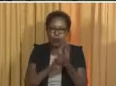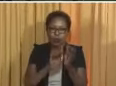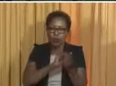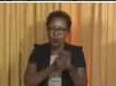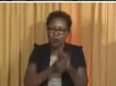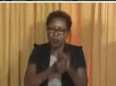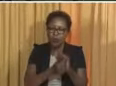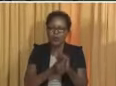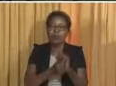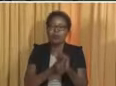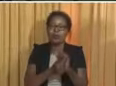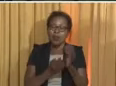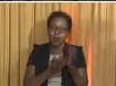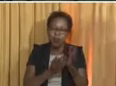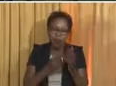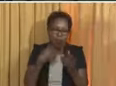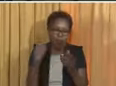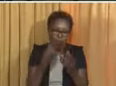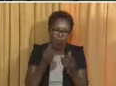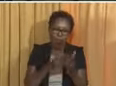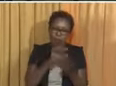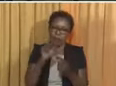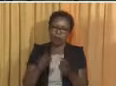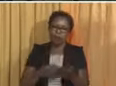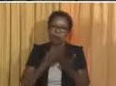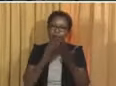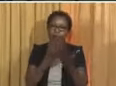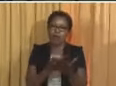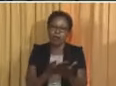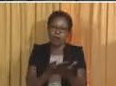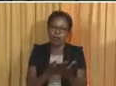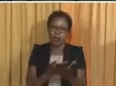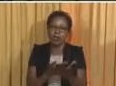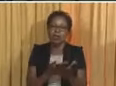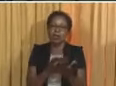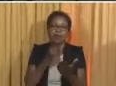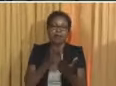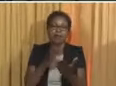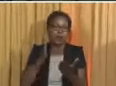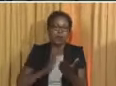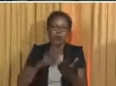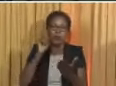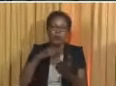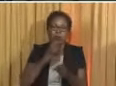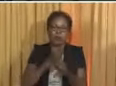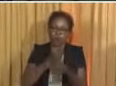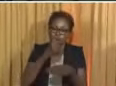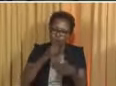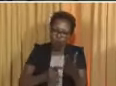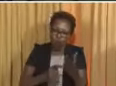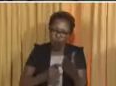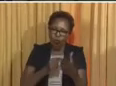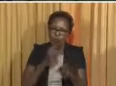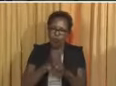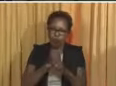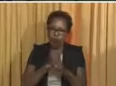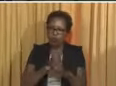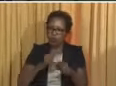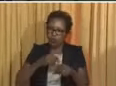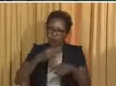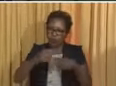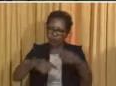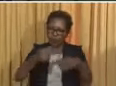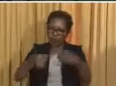initiative. It specifically provides what actions the promoters are tasked with in order to begin and complete an amendment process,